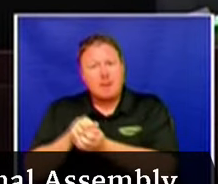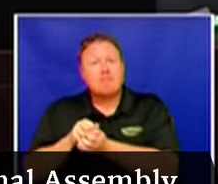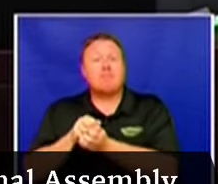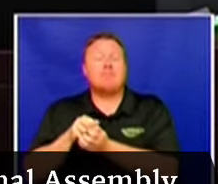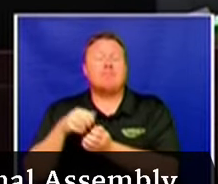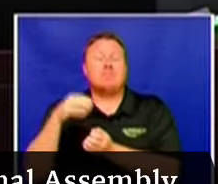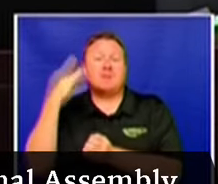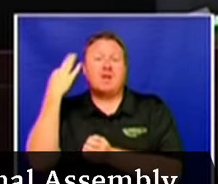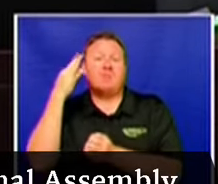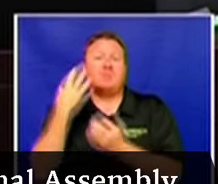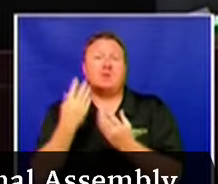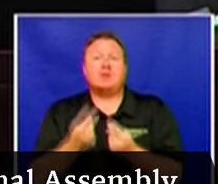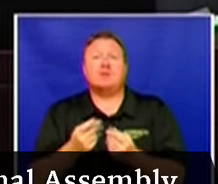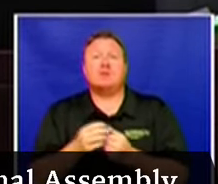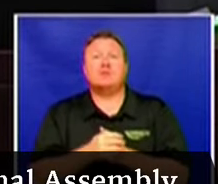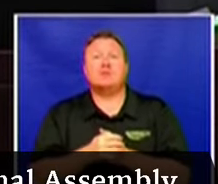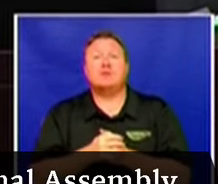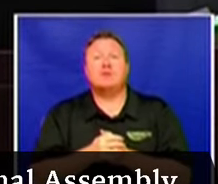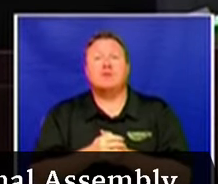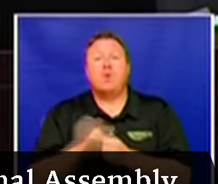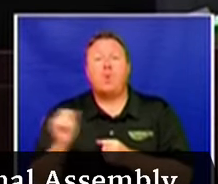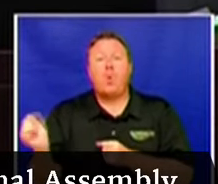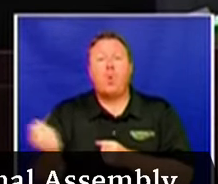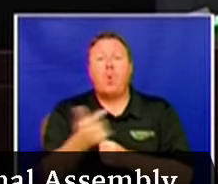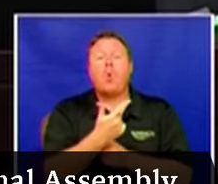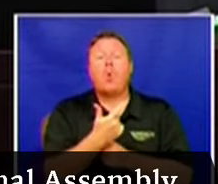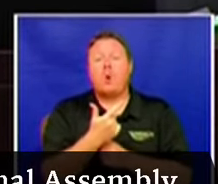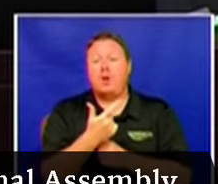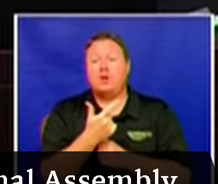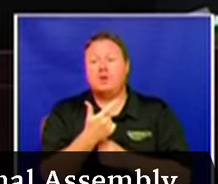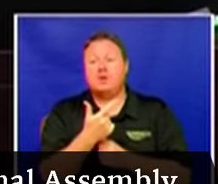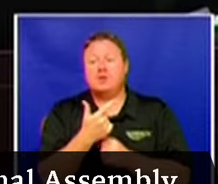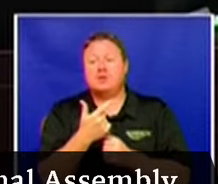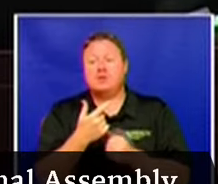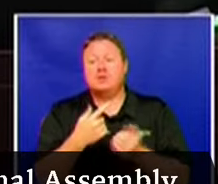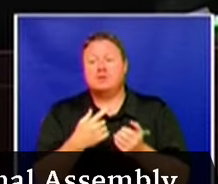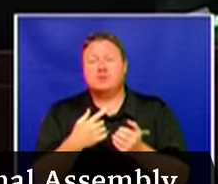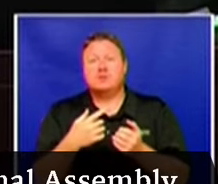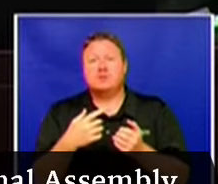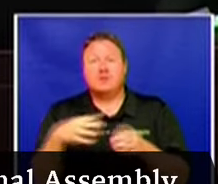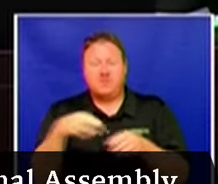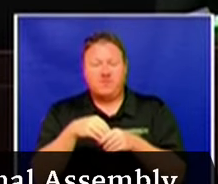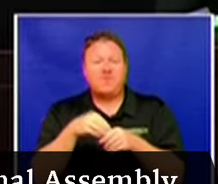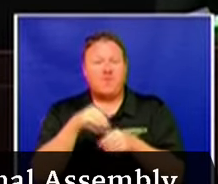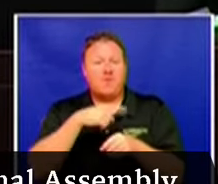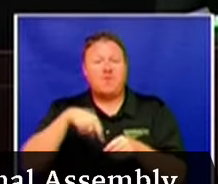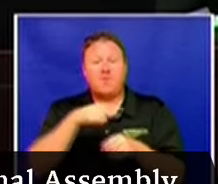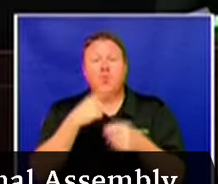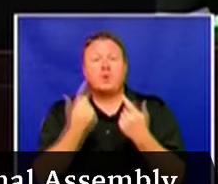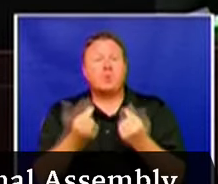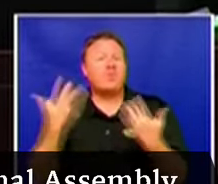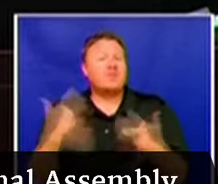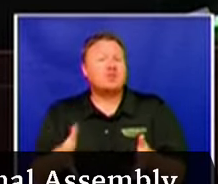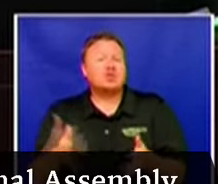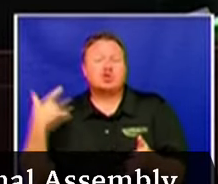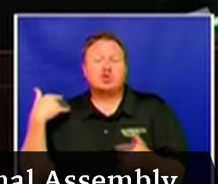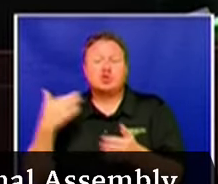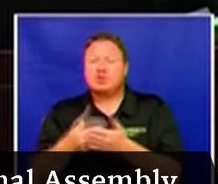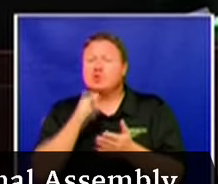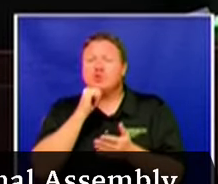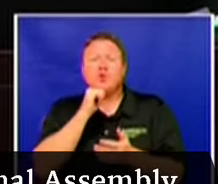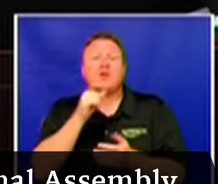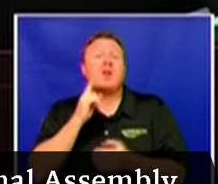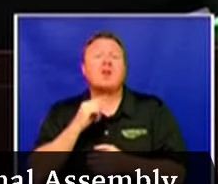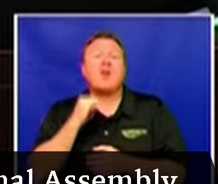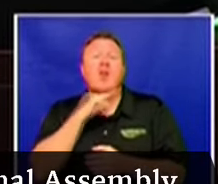state. So all these things speak to what is being done. And this is not a fable. And it's possible